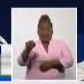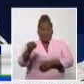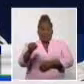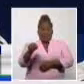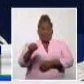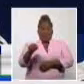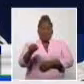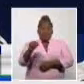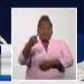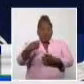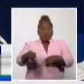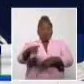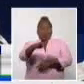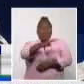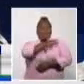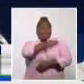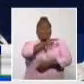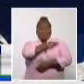7.52,